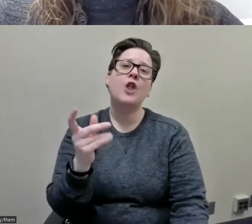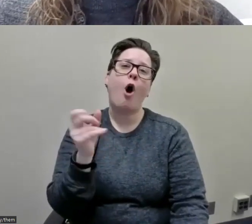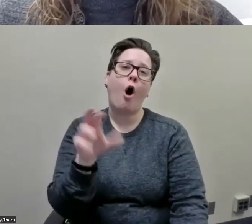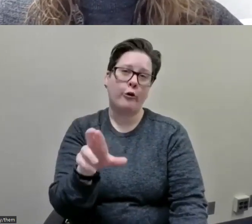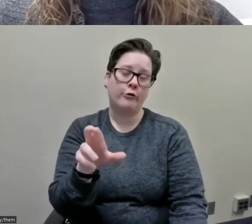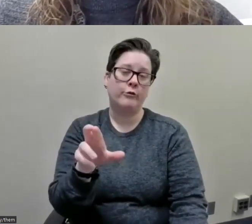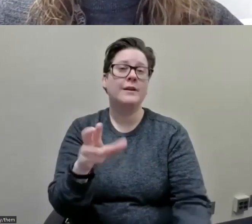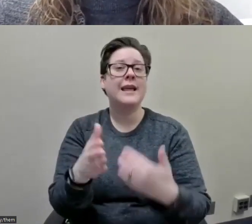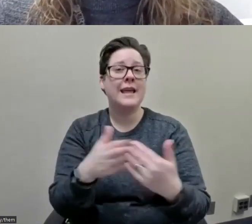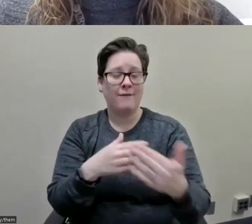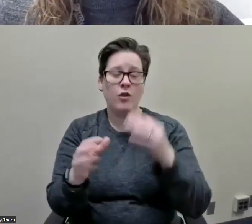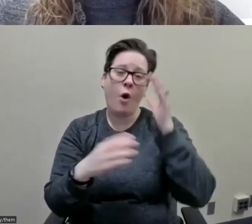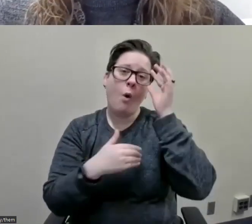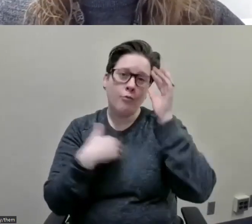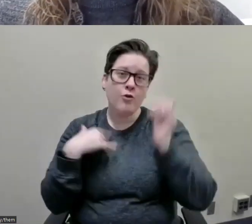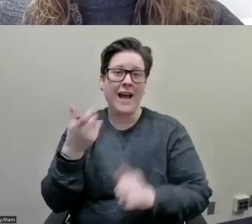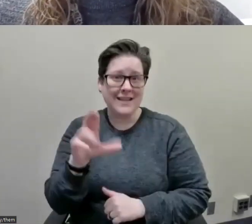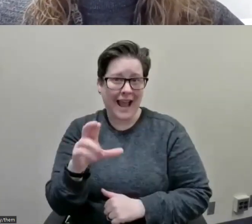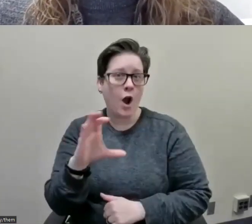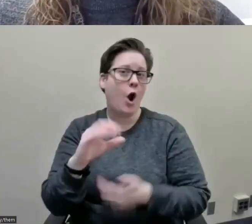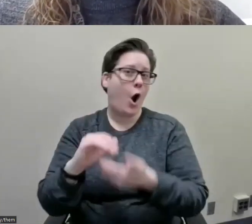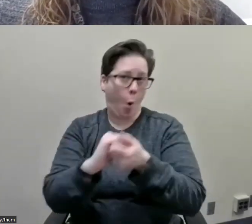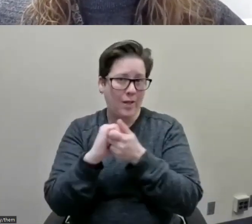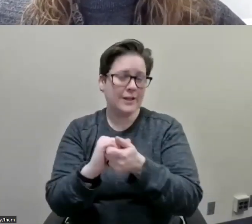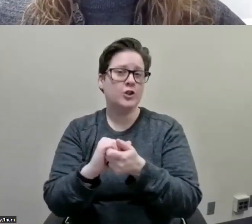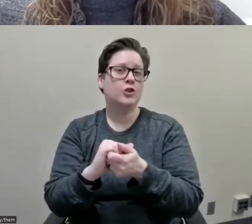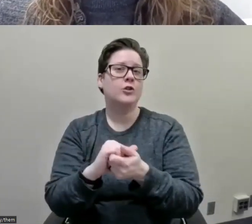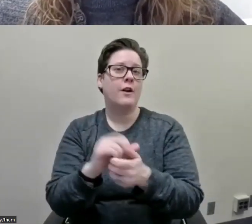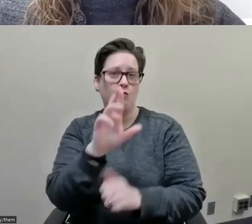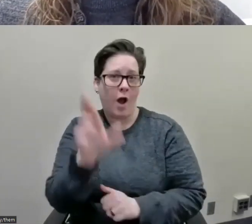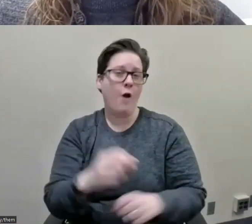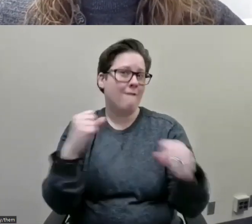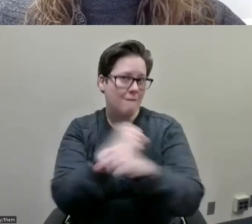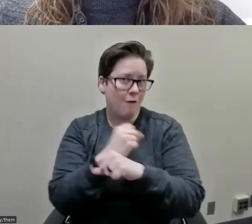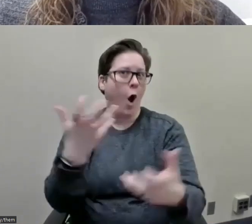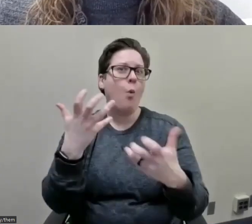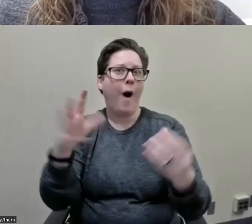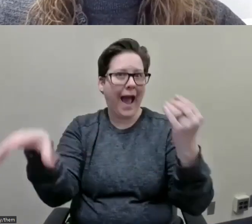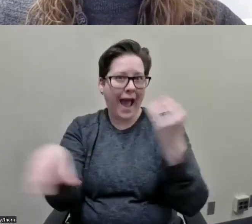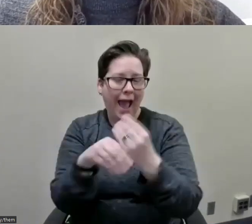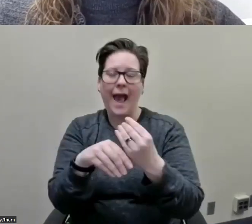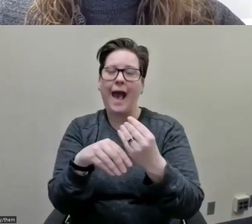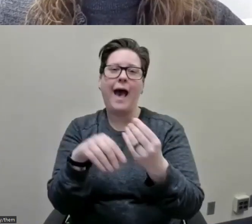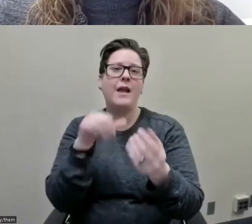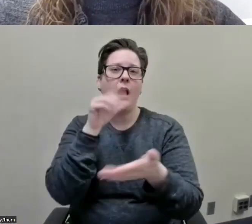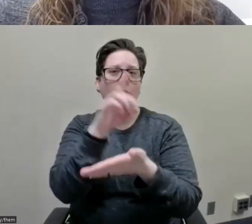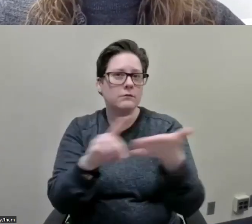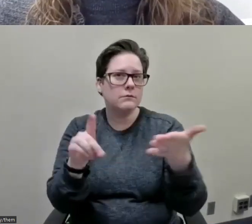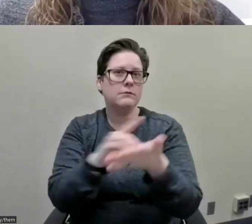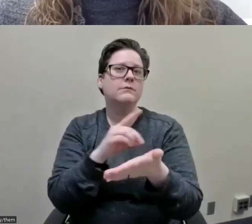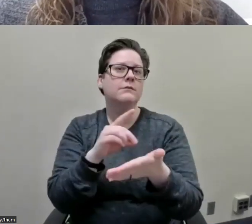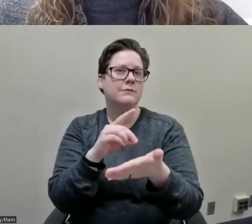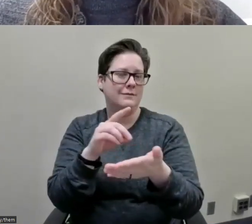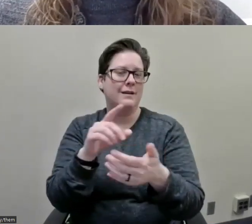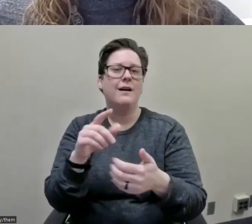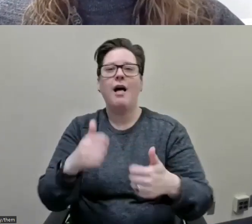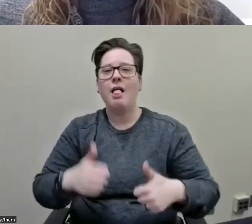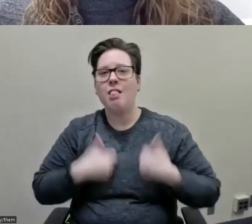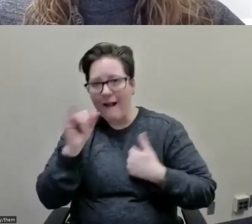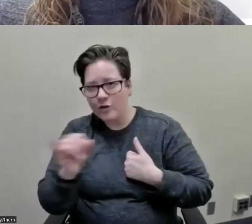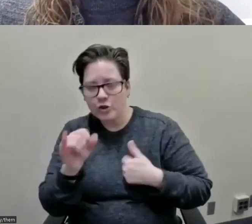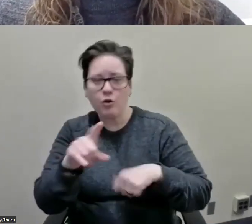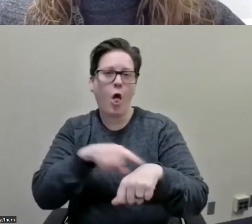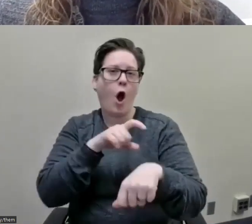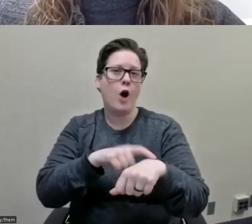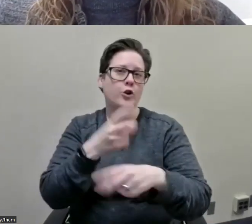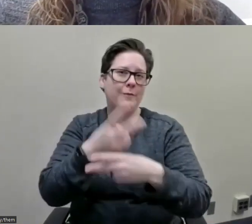Cancer Coalition of Rochester fought for a stronger bill, one that would protect against genetic discrimination for life or long-term care insurance,